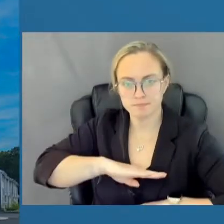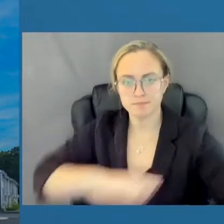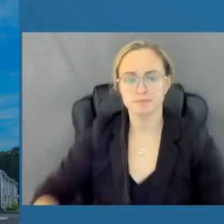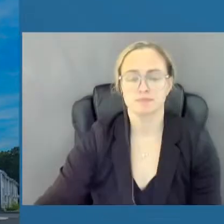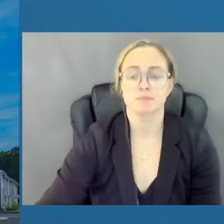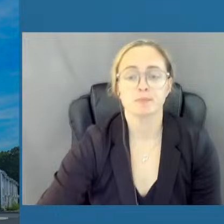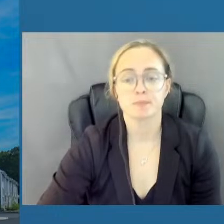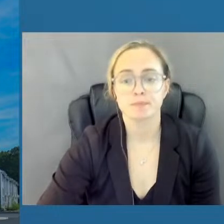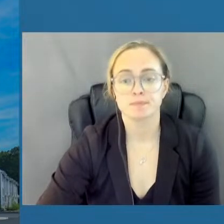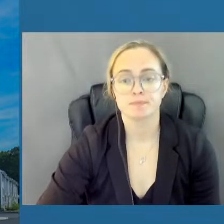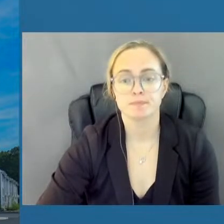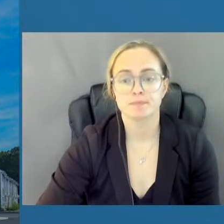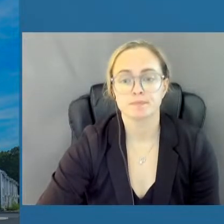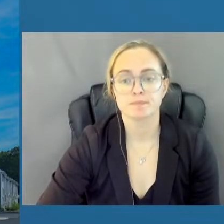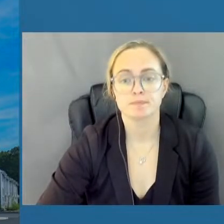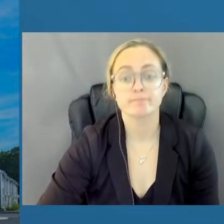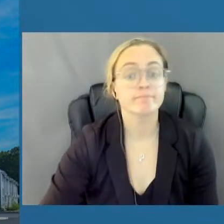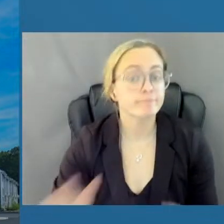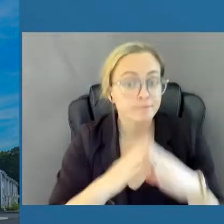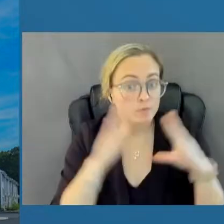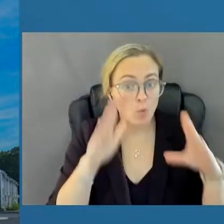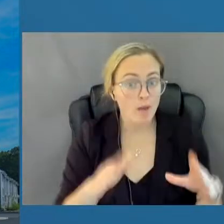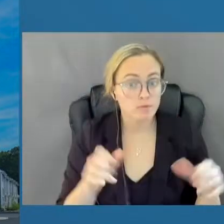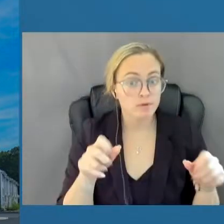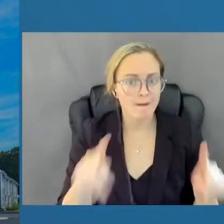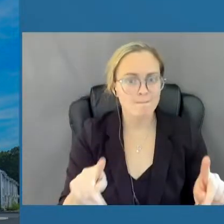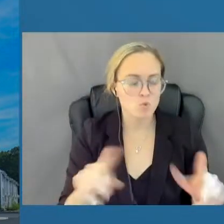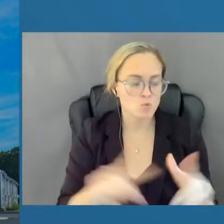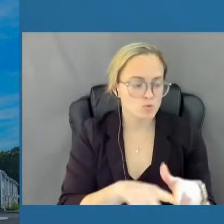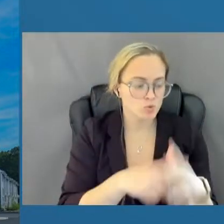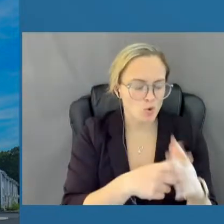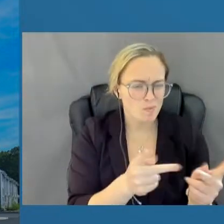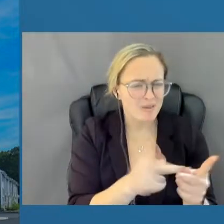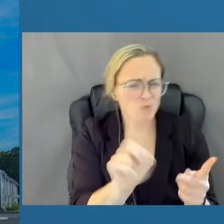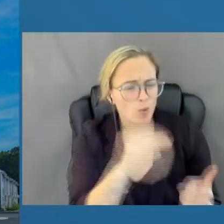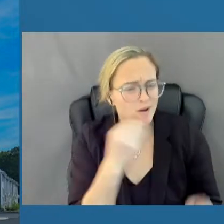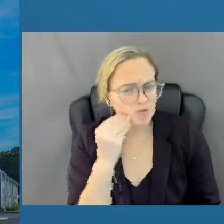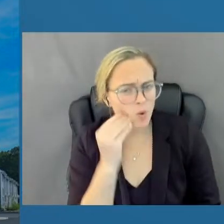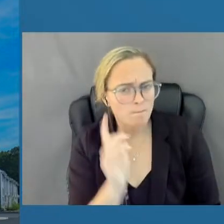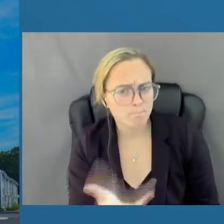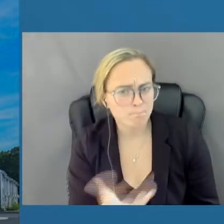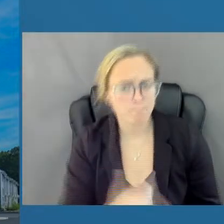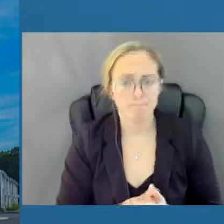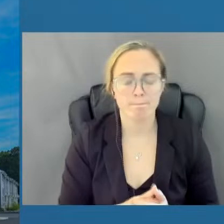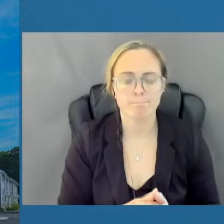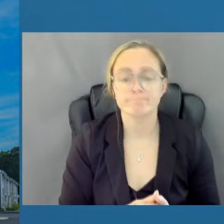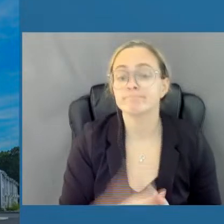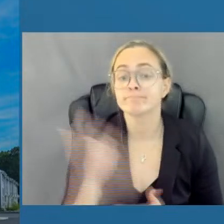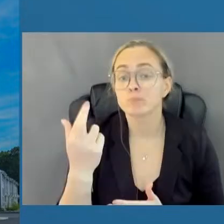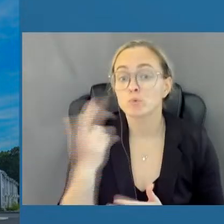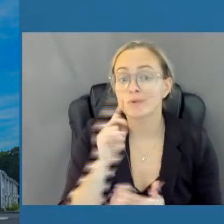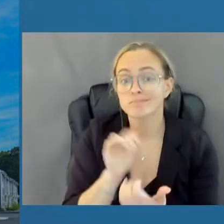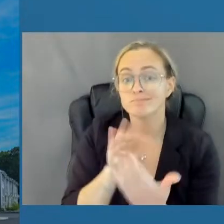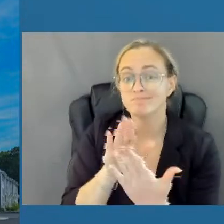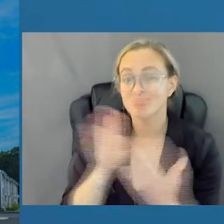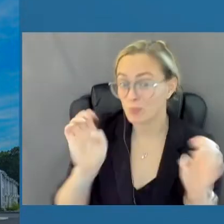housing. Opportunity begins with a place to call home. That's why addressing the housing crisis remains my